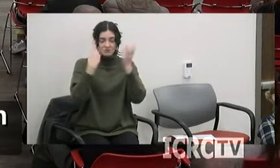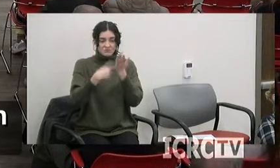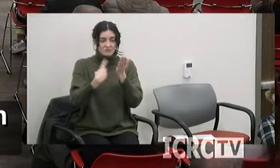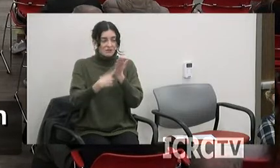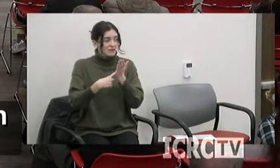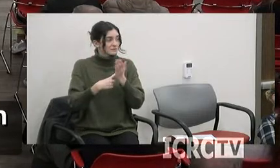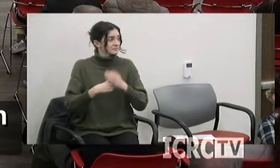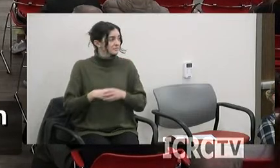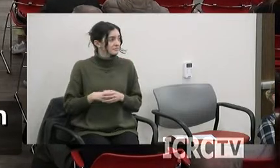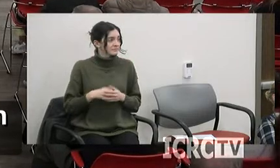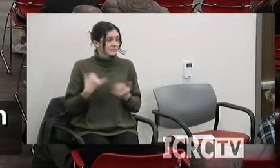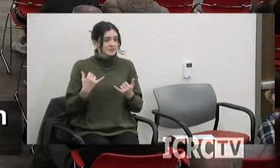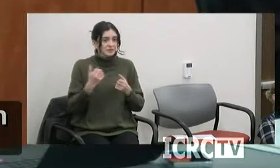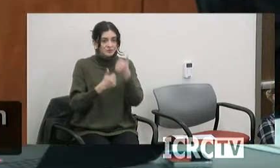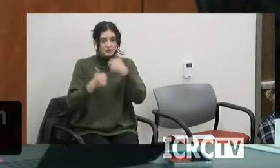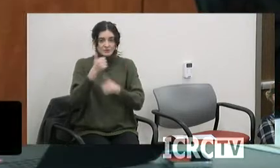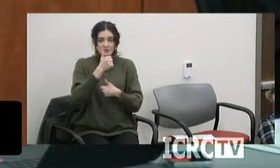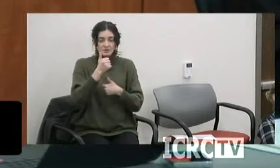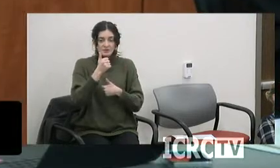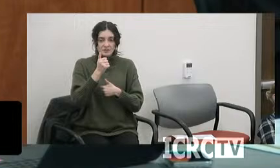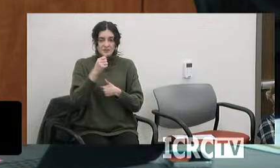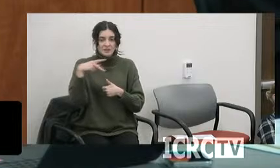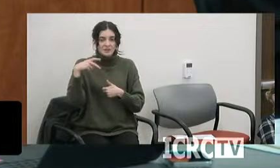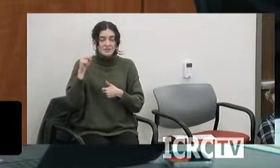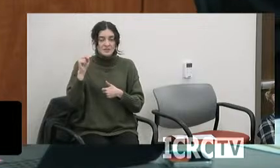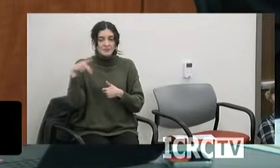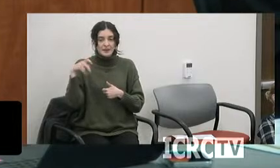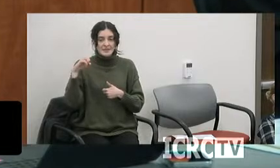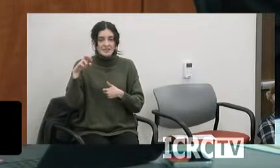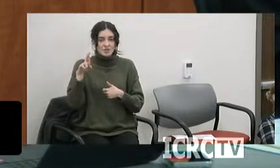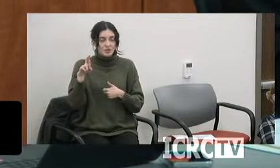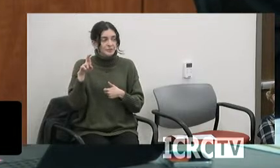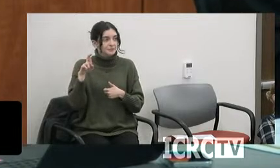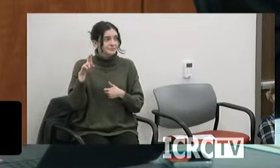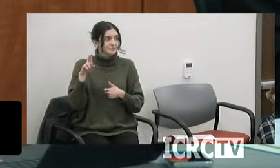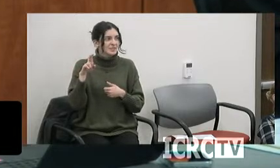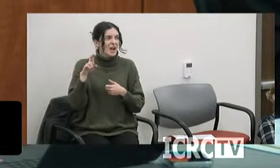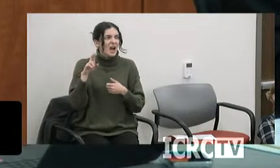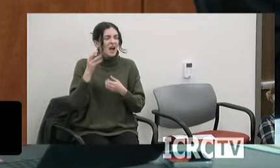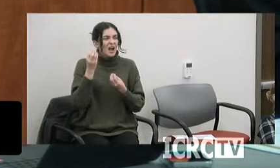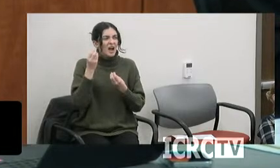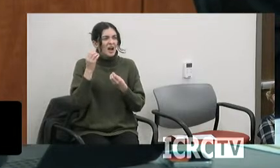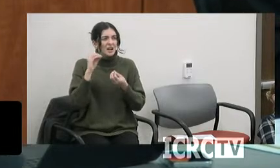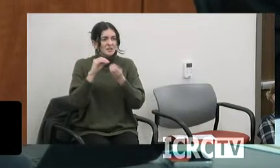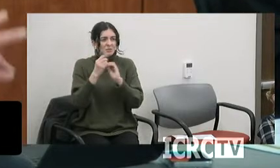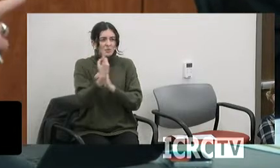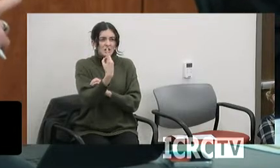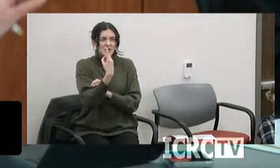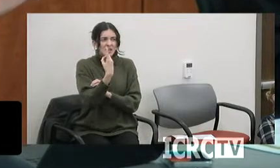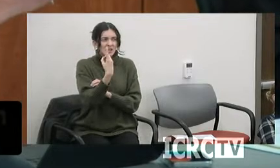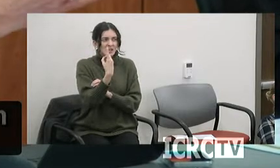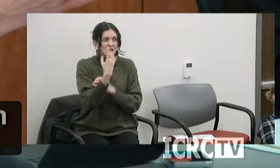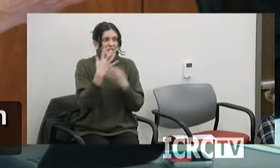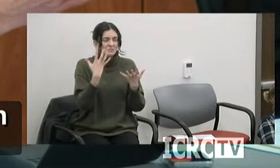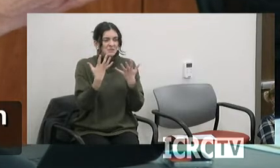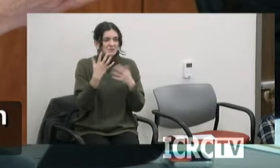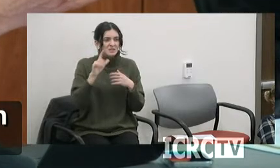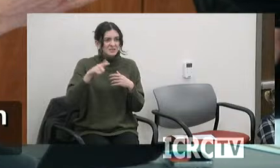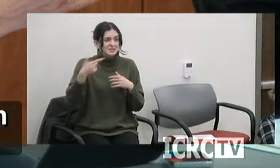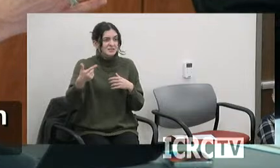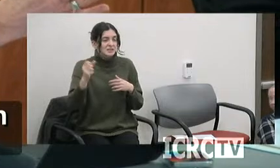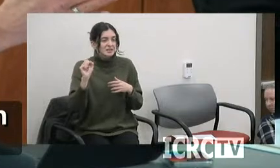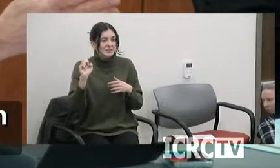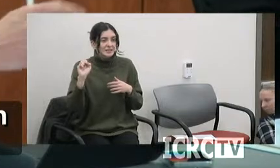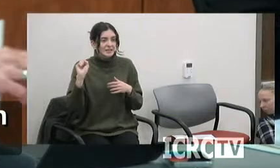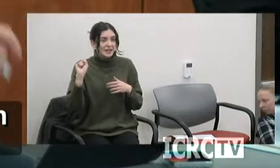Spicer. Under item 1, I'm going to maybe turn this over to Mr. Espy, actually number 2, but the